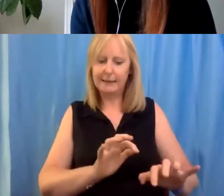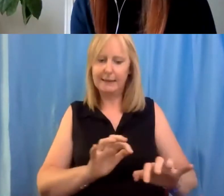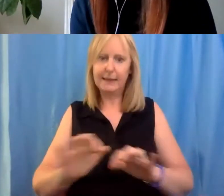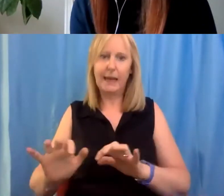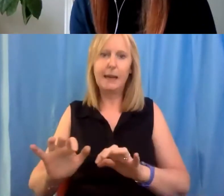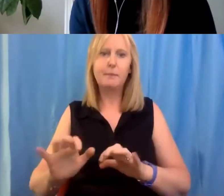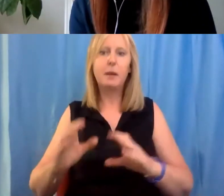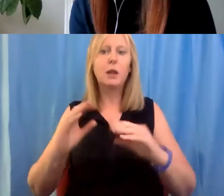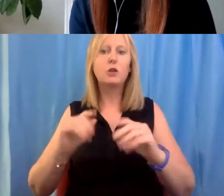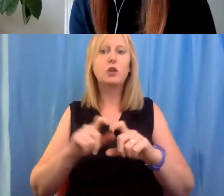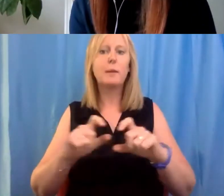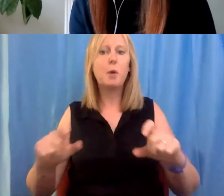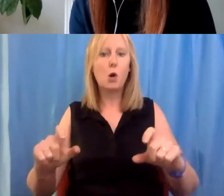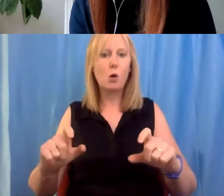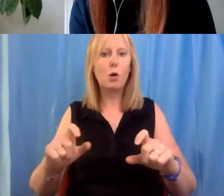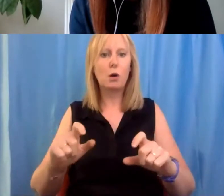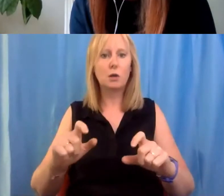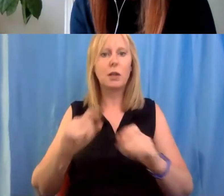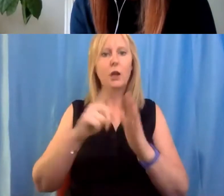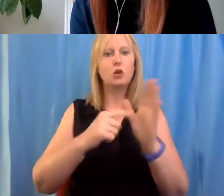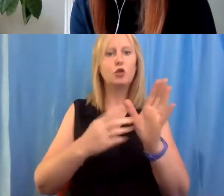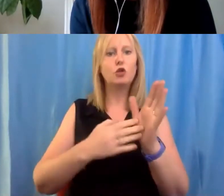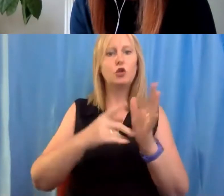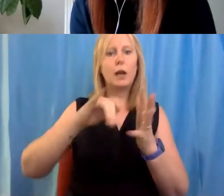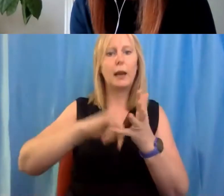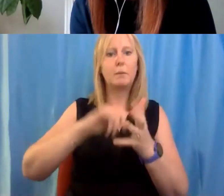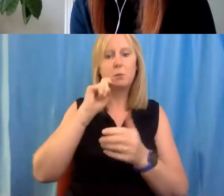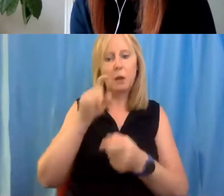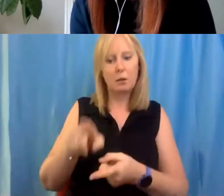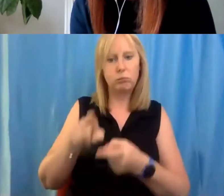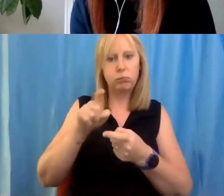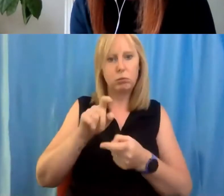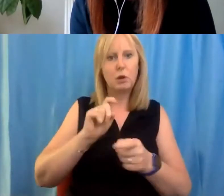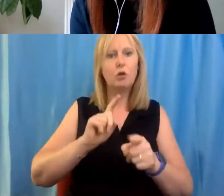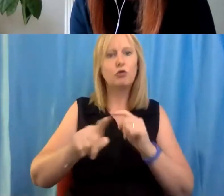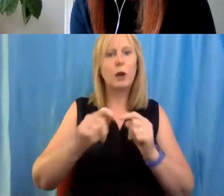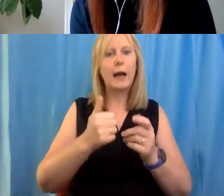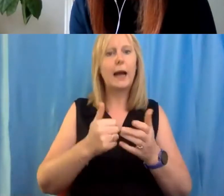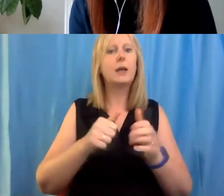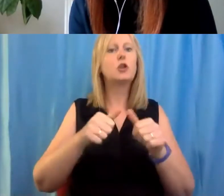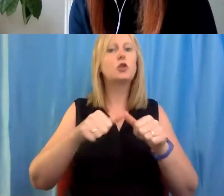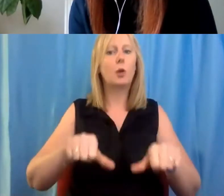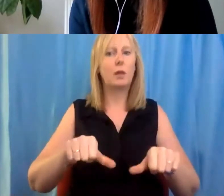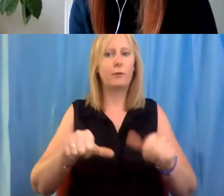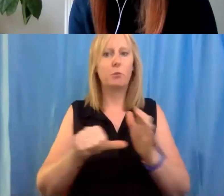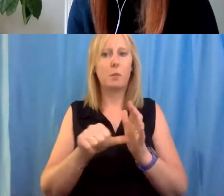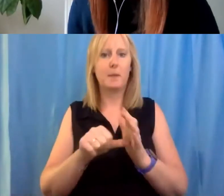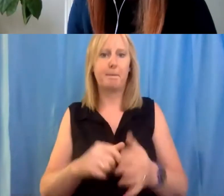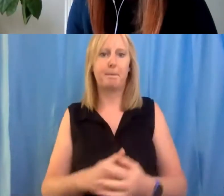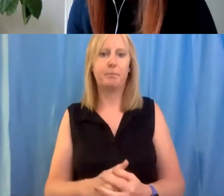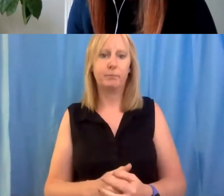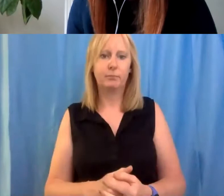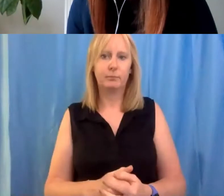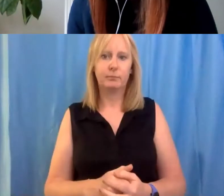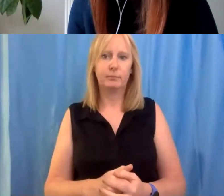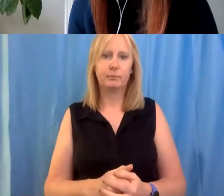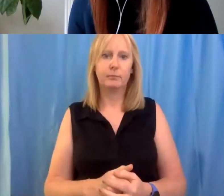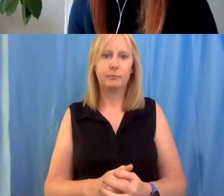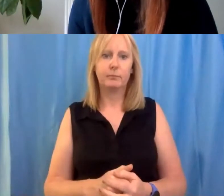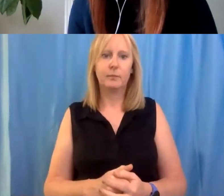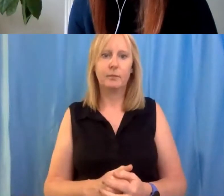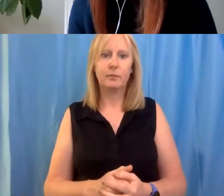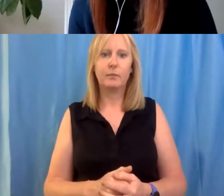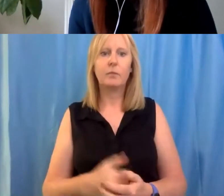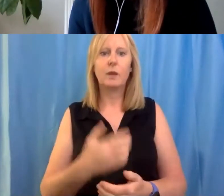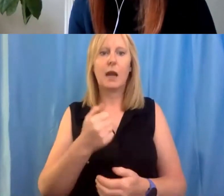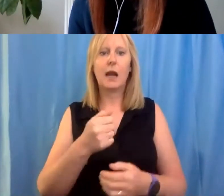chat box and James will do his best to try and resolve that for you. Now, as I mentioned, we've got some